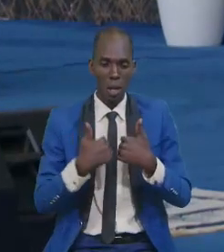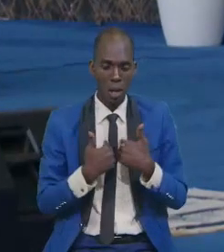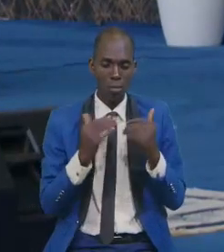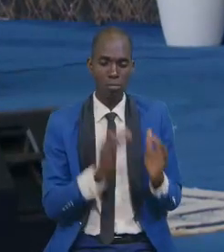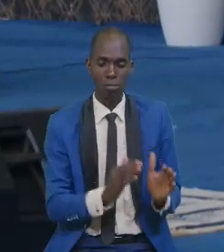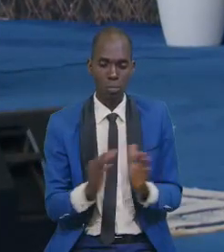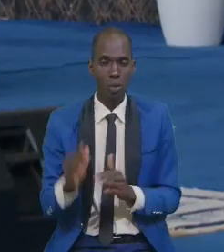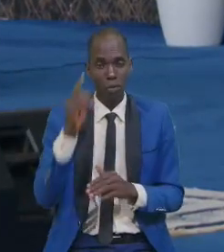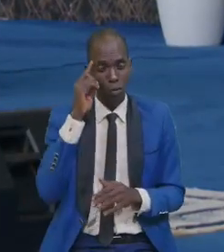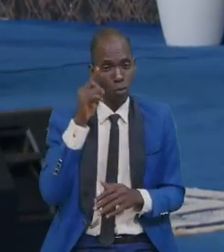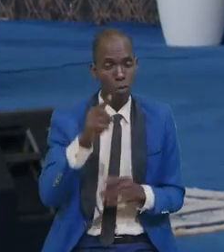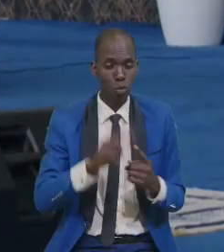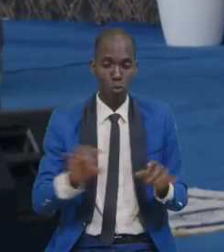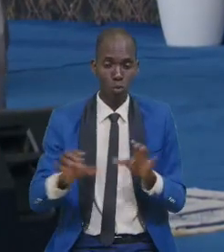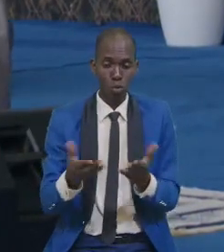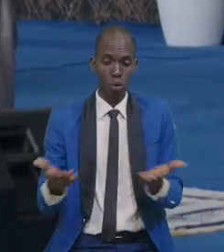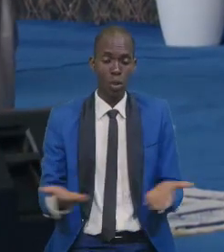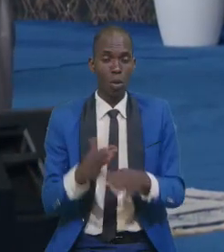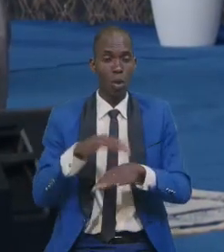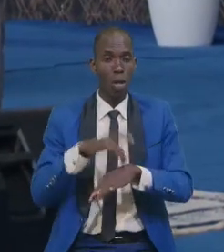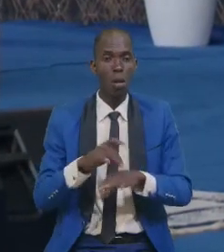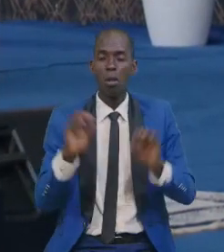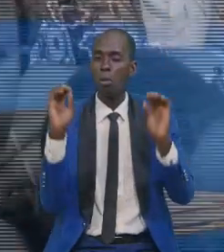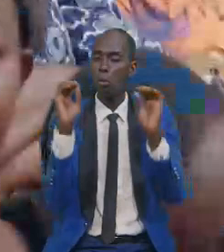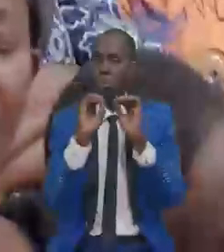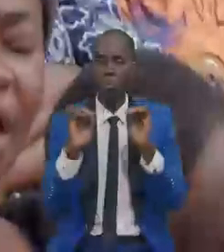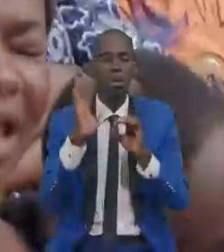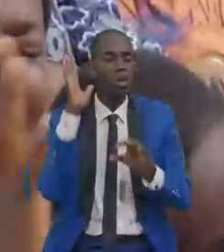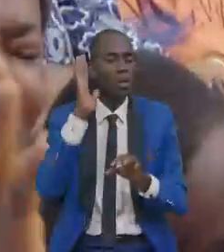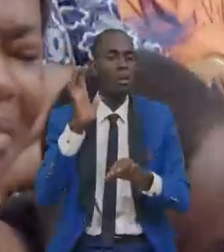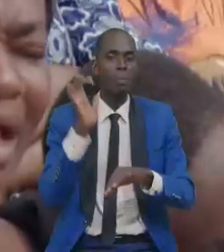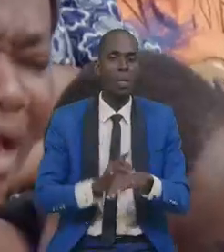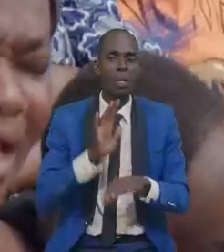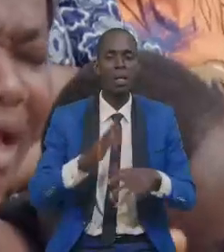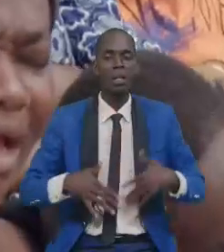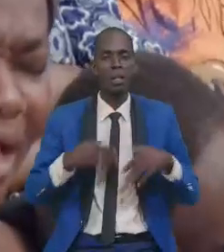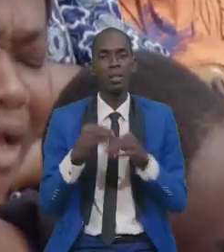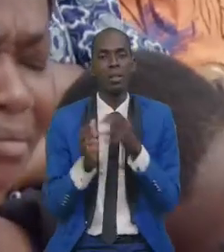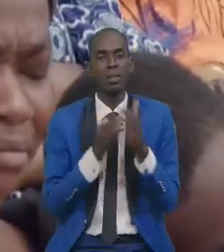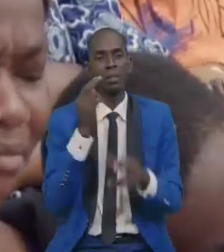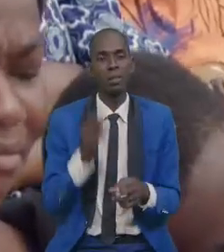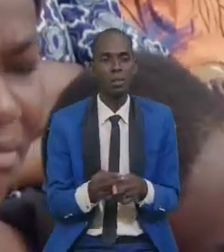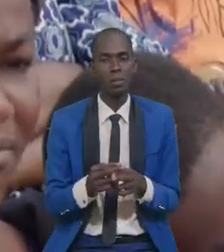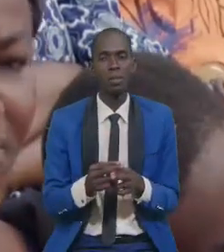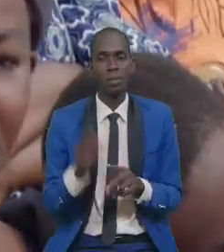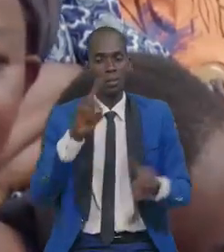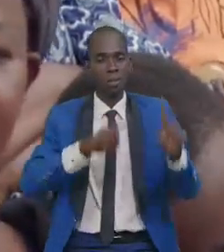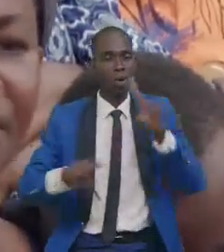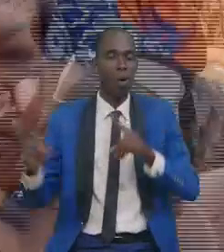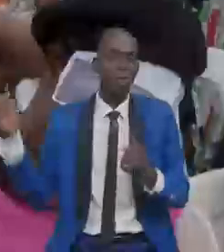will do on earth. Nothing will touch your life. Say, until I finish